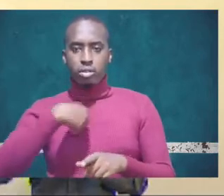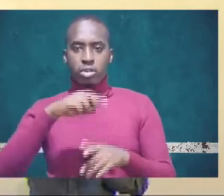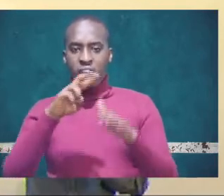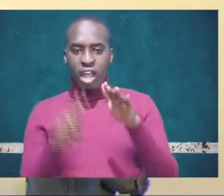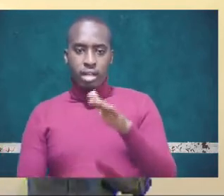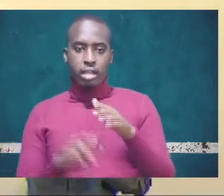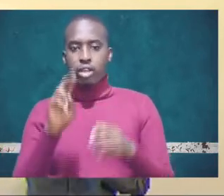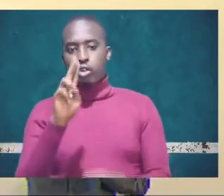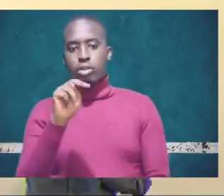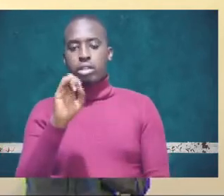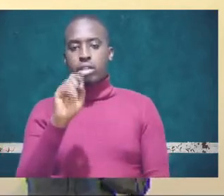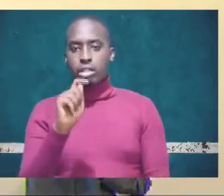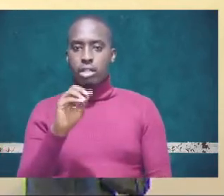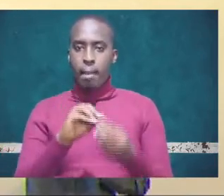3,